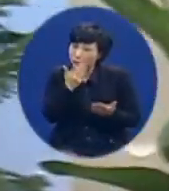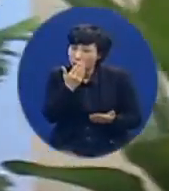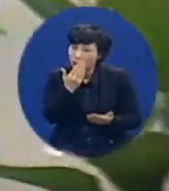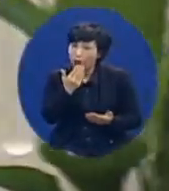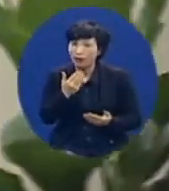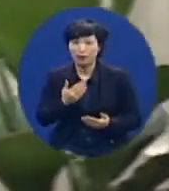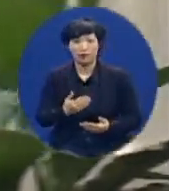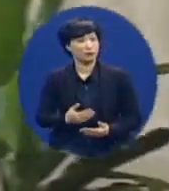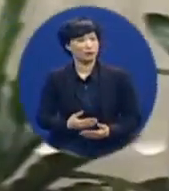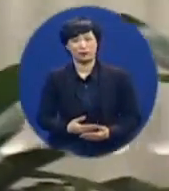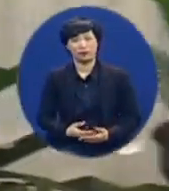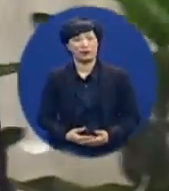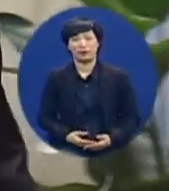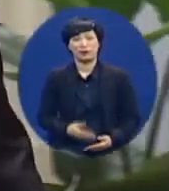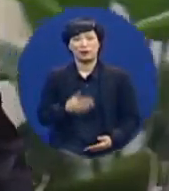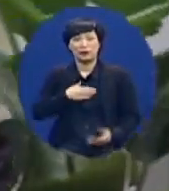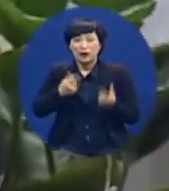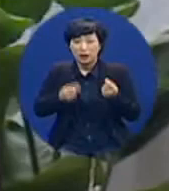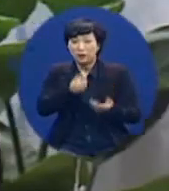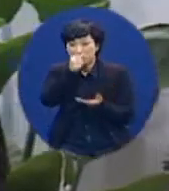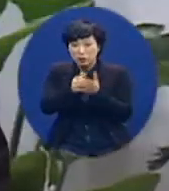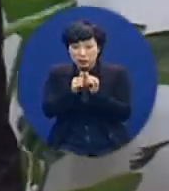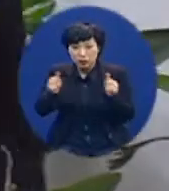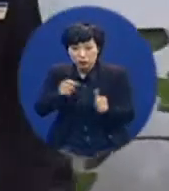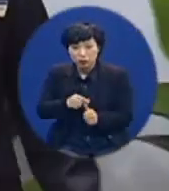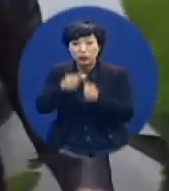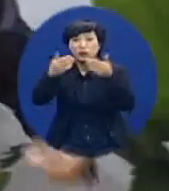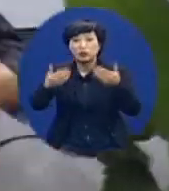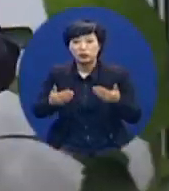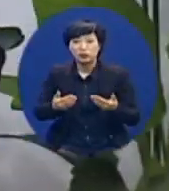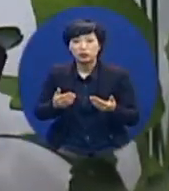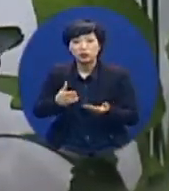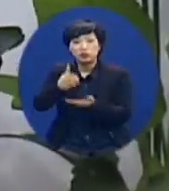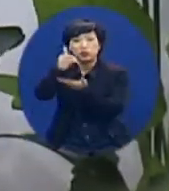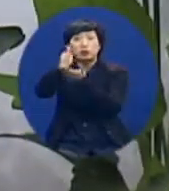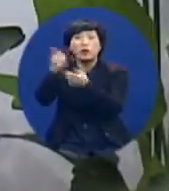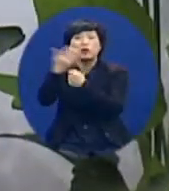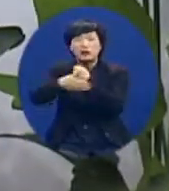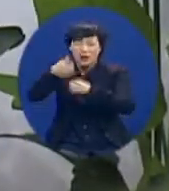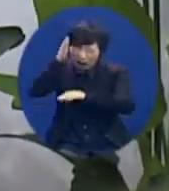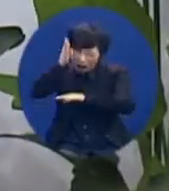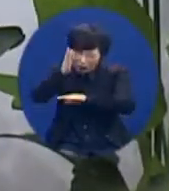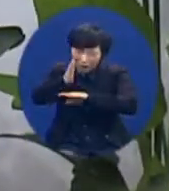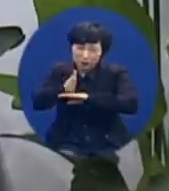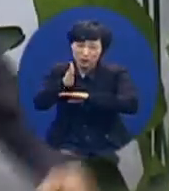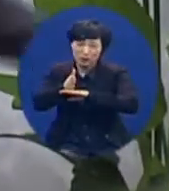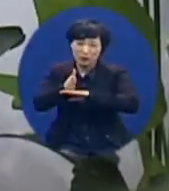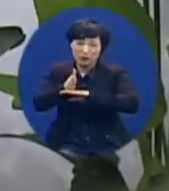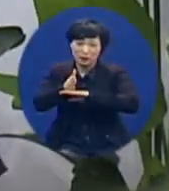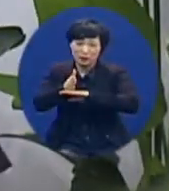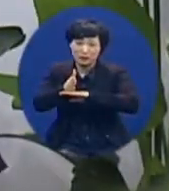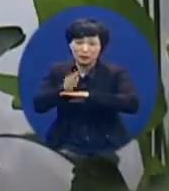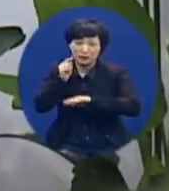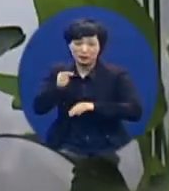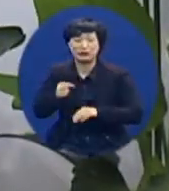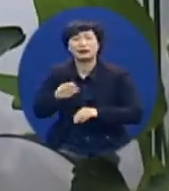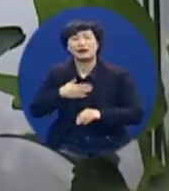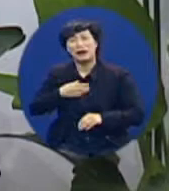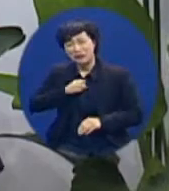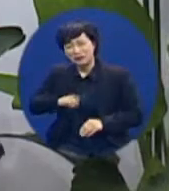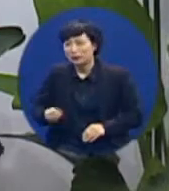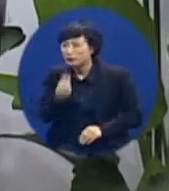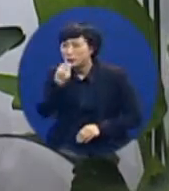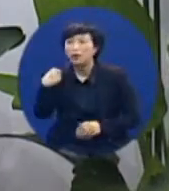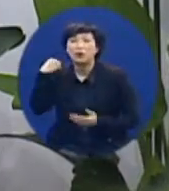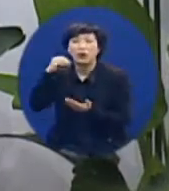me. Amazing grace, how sweet the sound that saved a wretch like me.